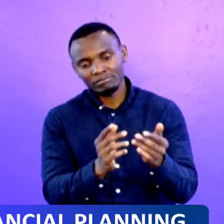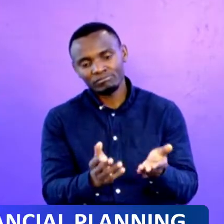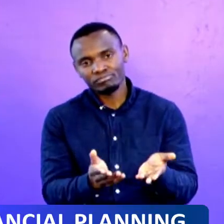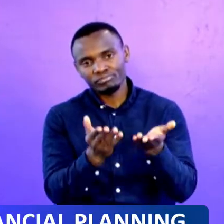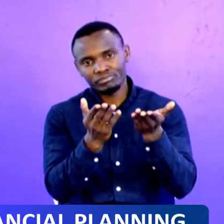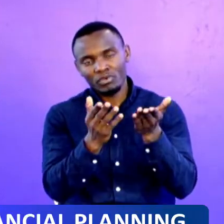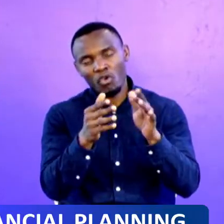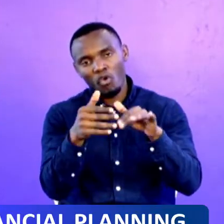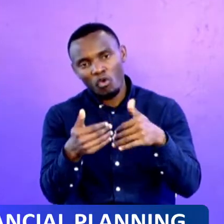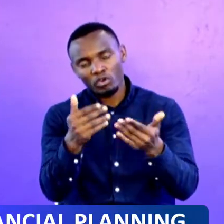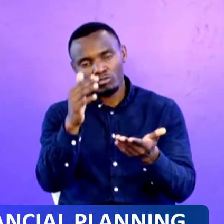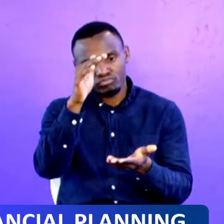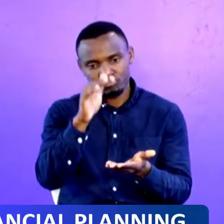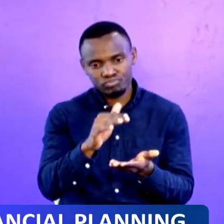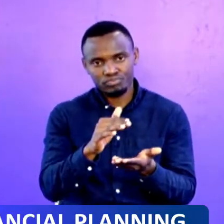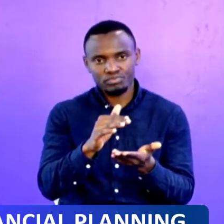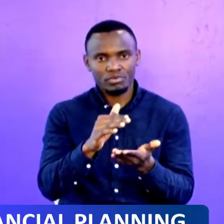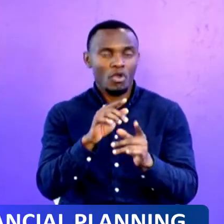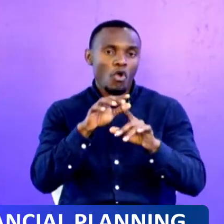remain constant.